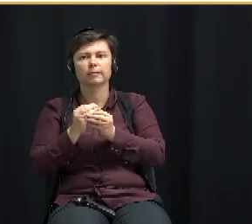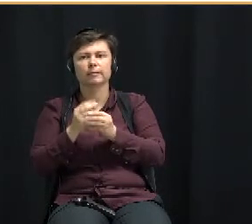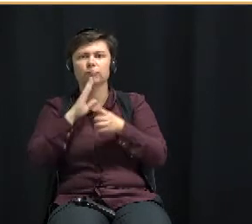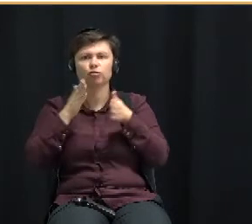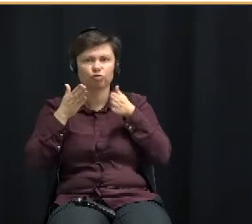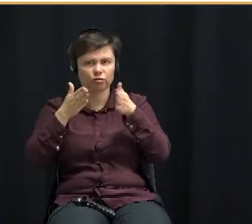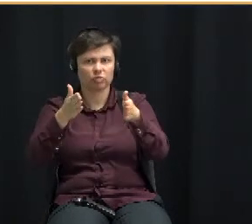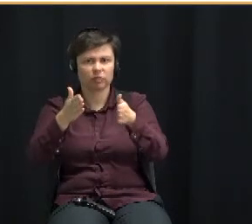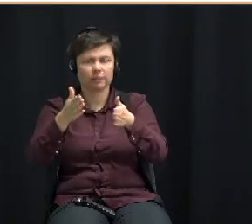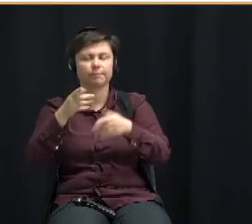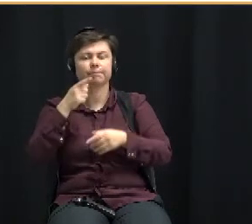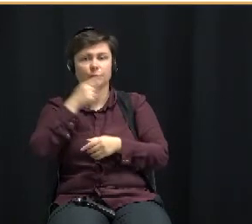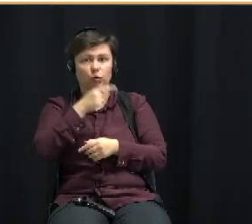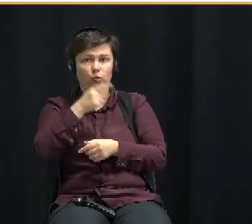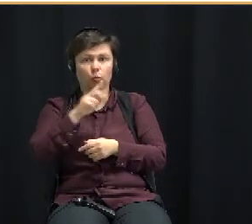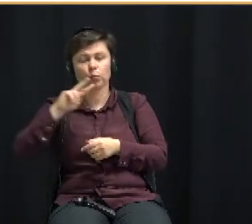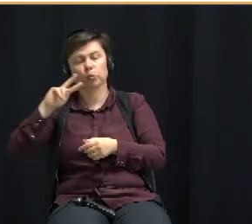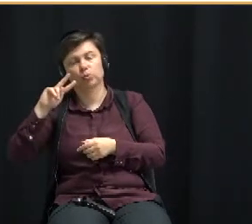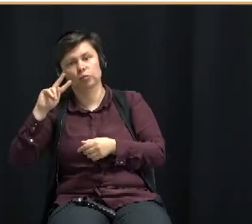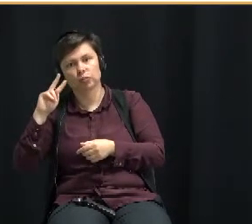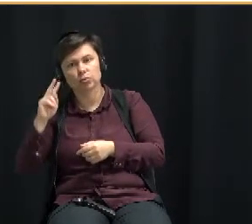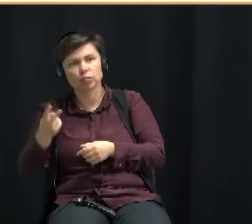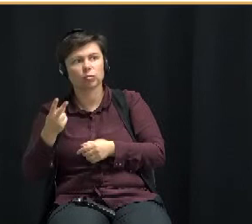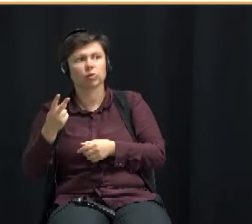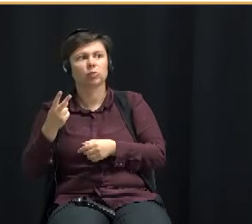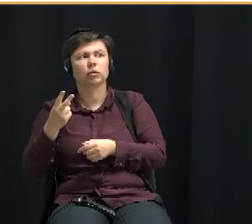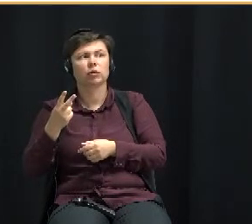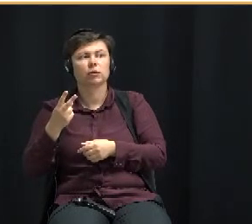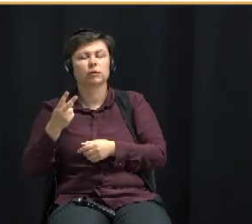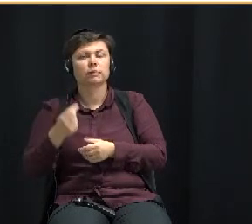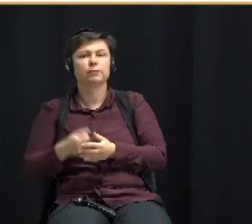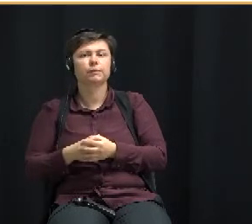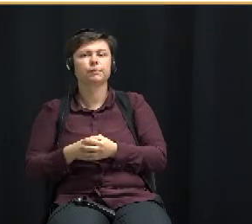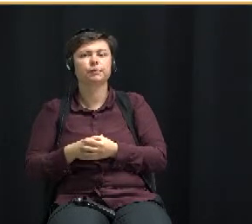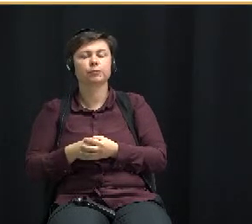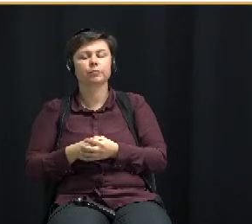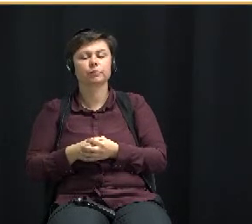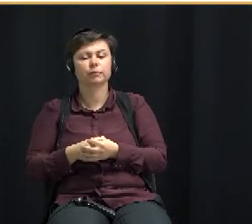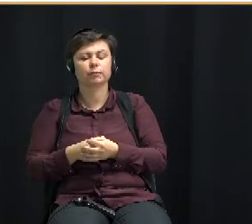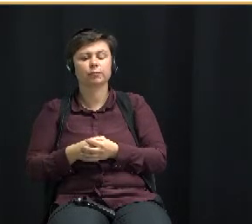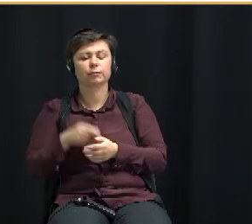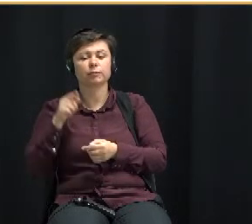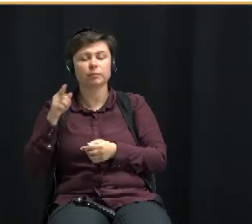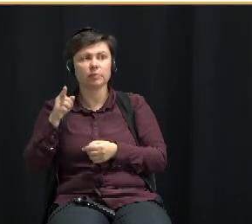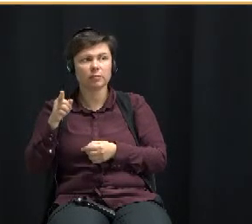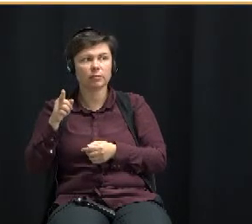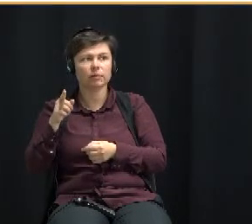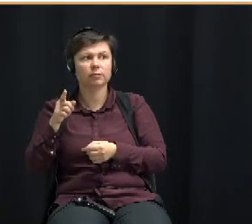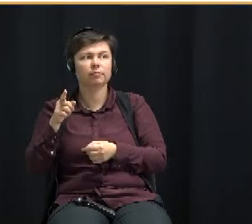they could do a project together. And now Oda has a Riverwalk